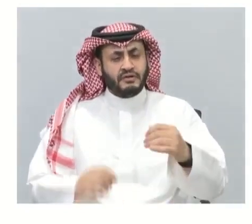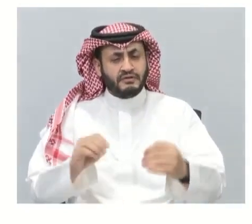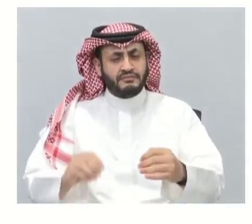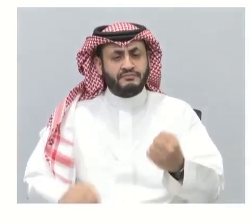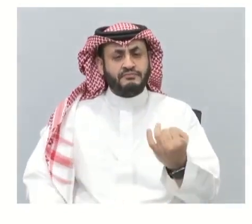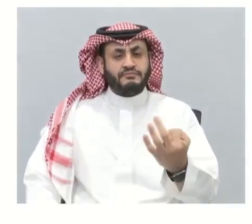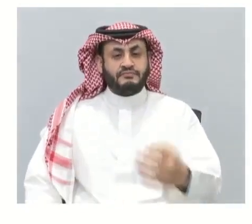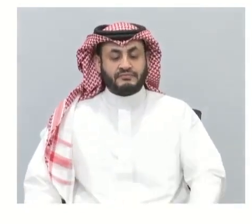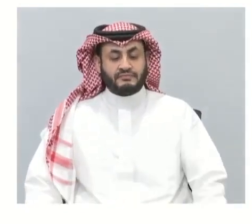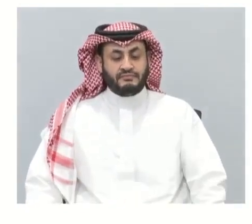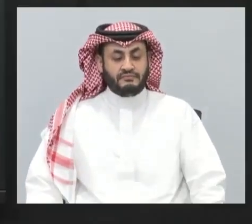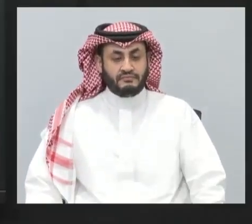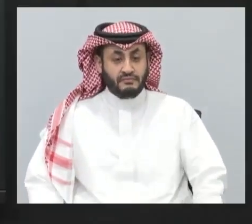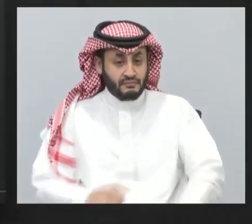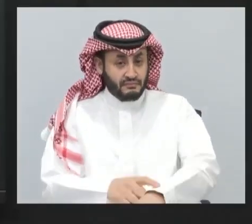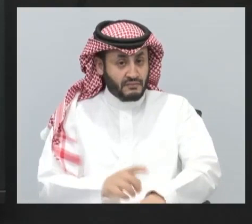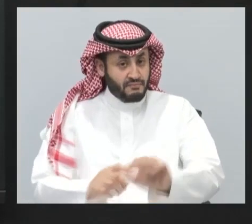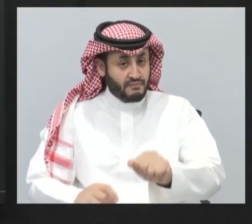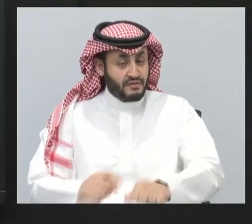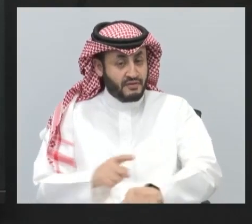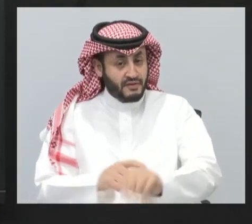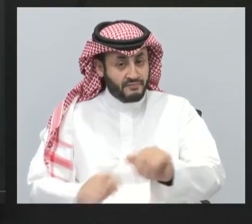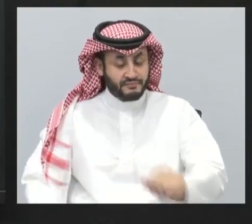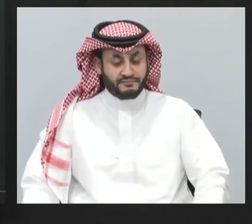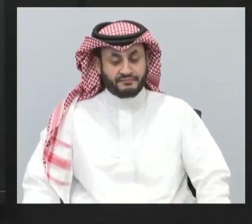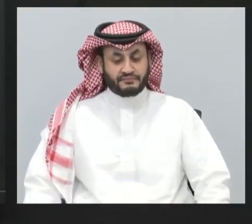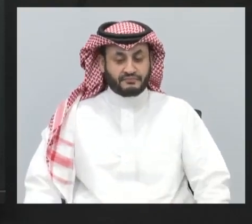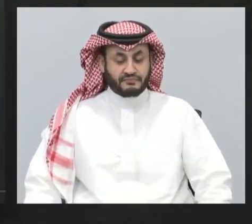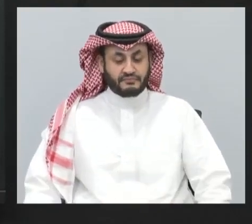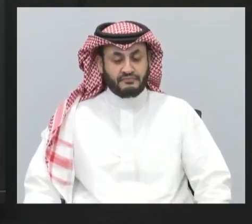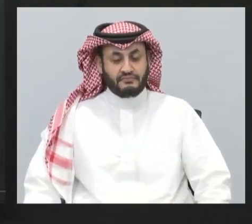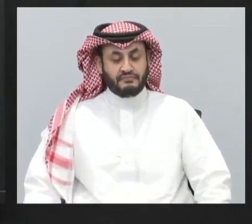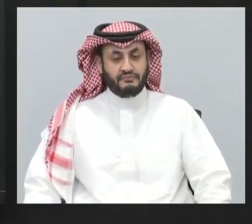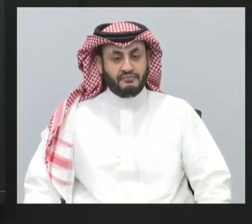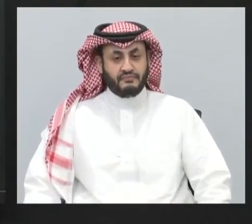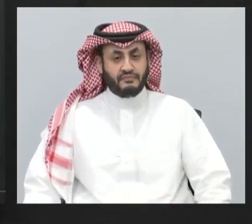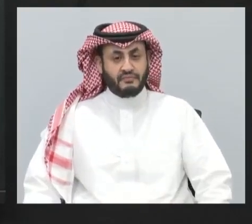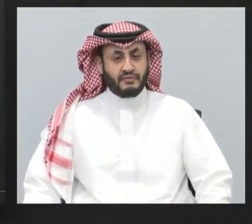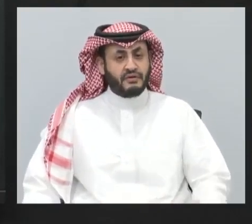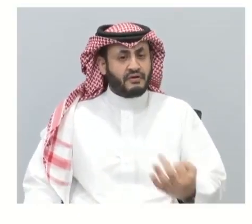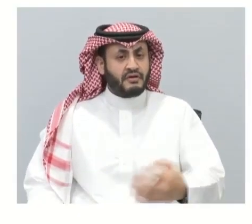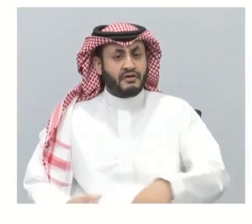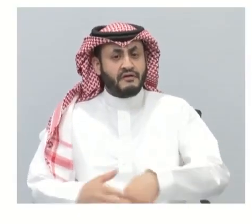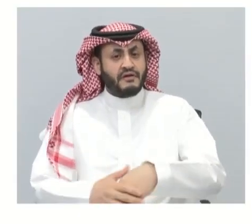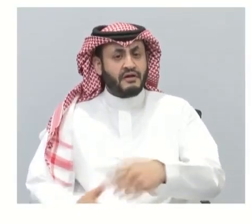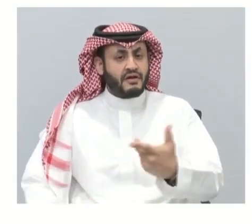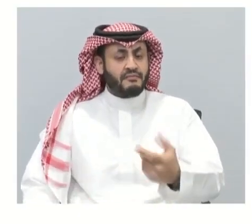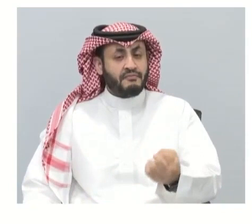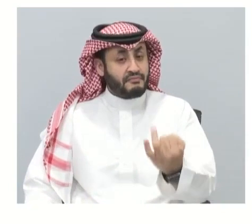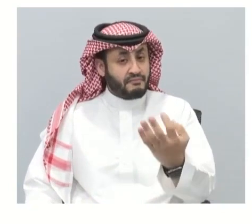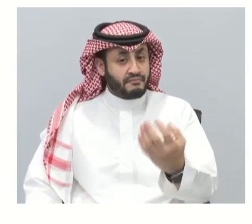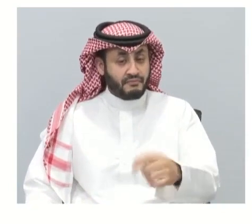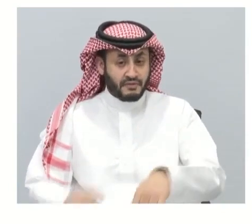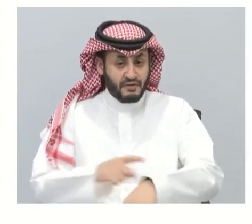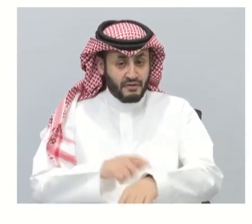30 pages. The 30 is not time, it's the number. How many teams have you played for? The number of